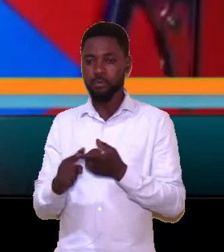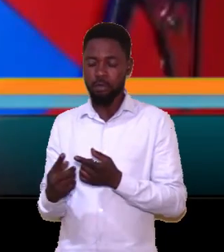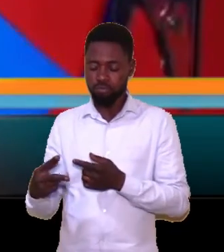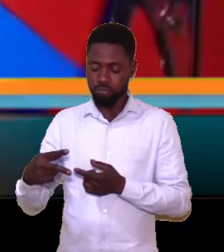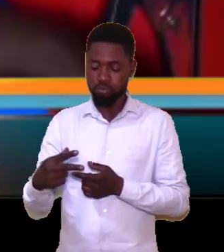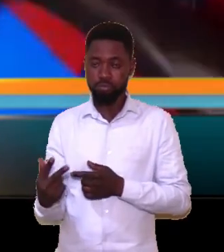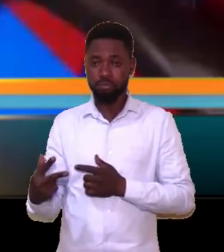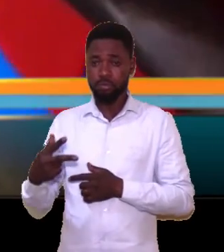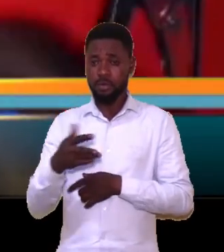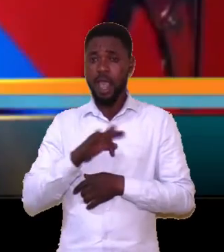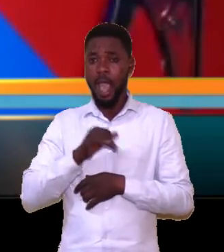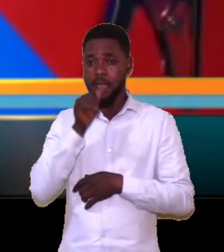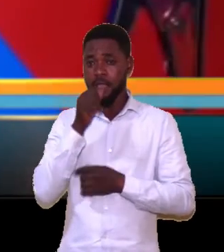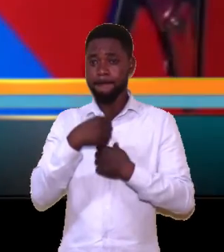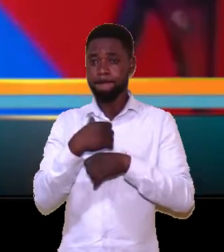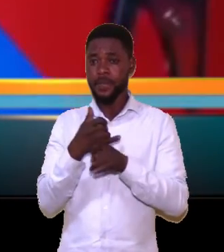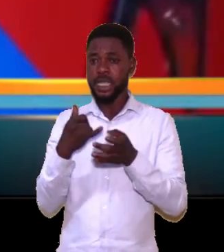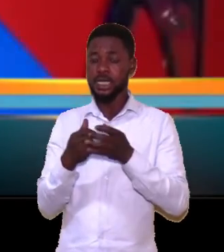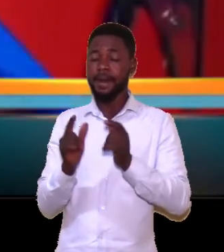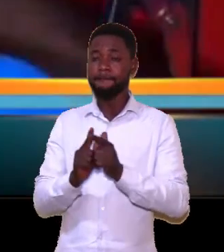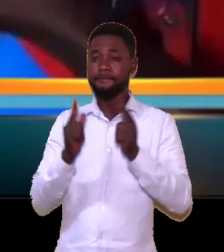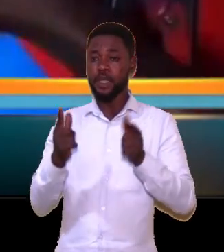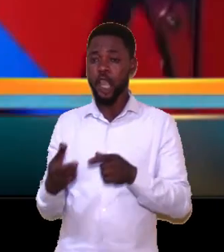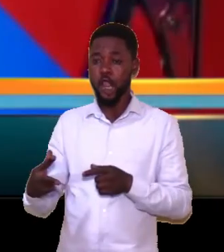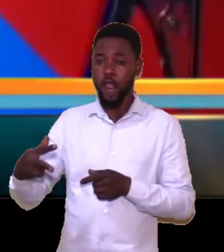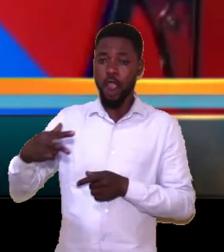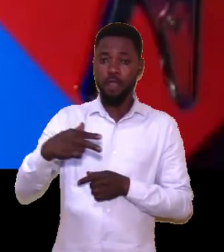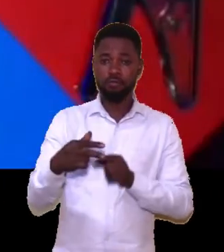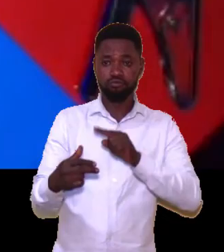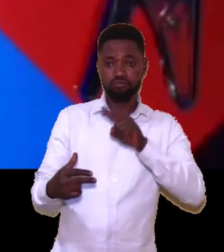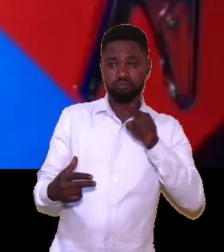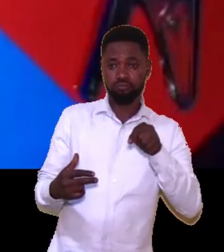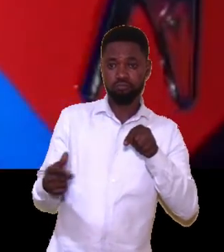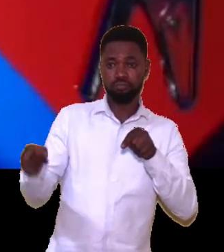Curve. I'm making it big curve, small curve,